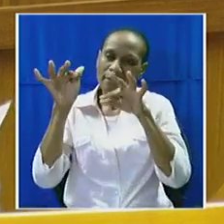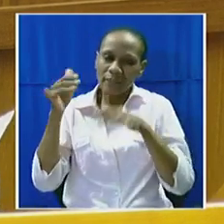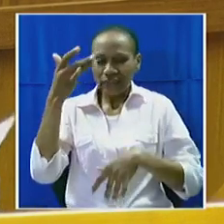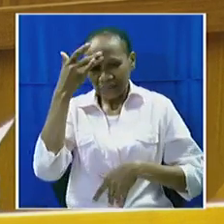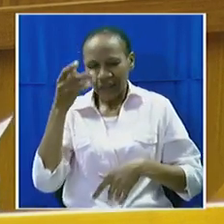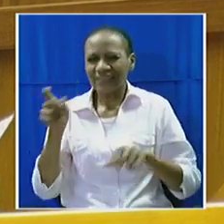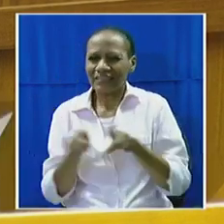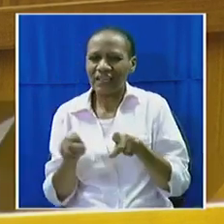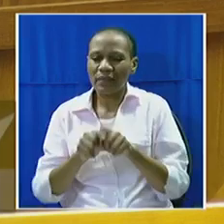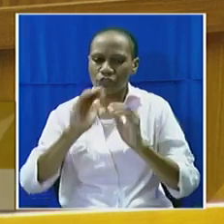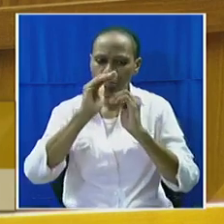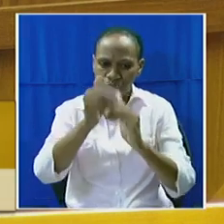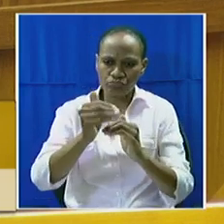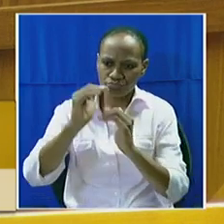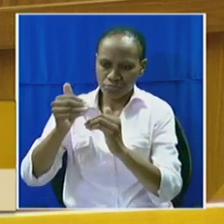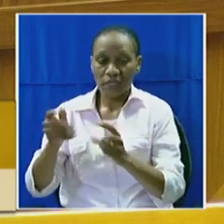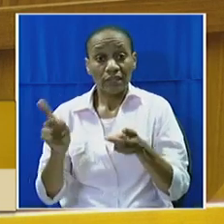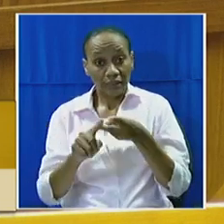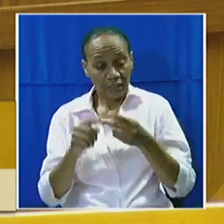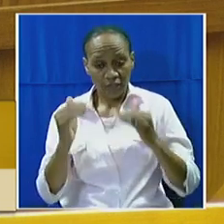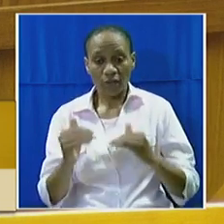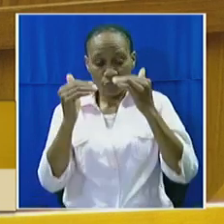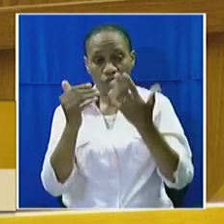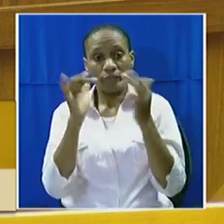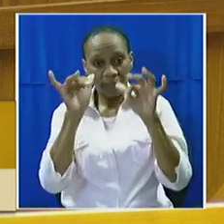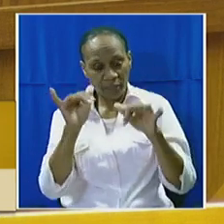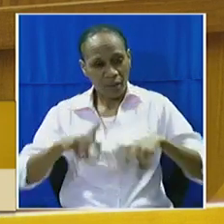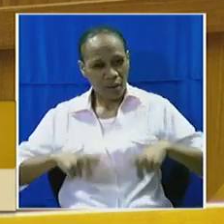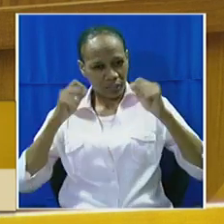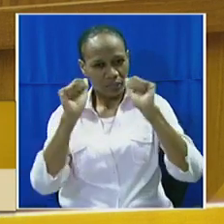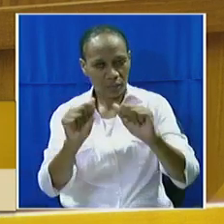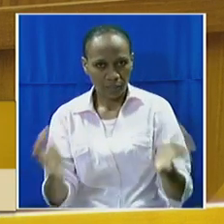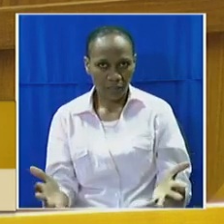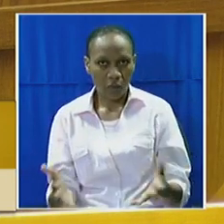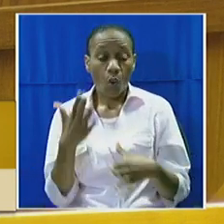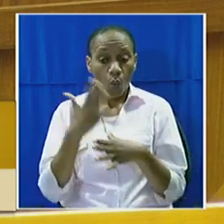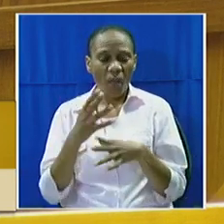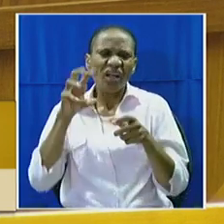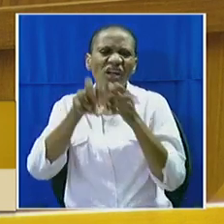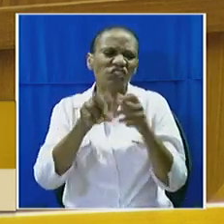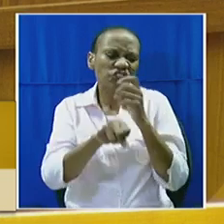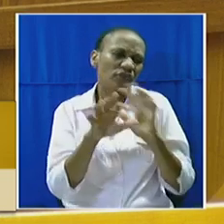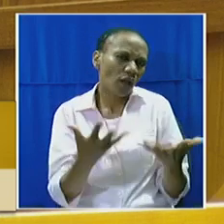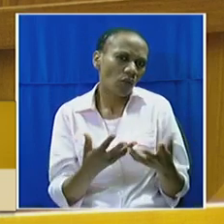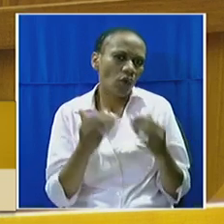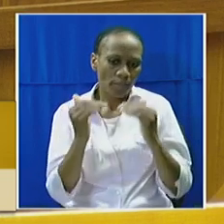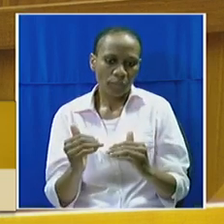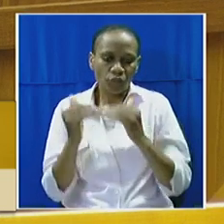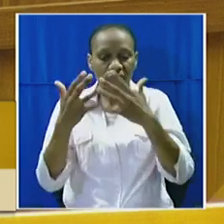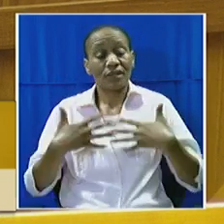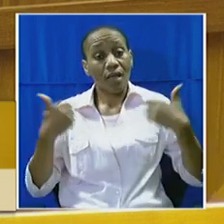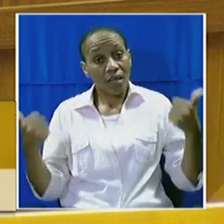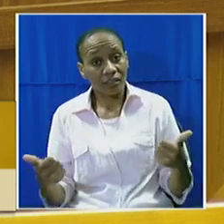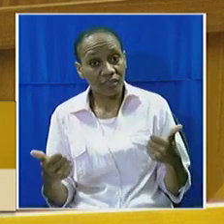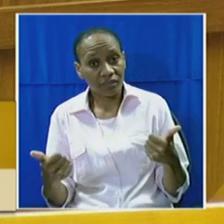protecting and improving the health of people and their communities. This work is achieved by promoting healthy lifestyles, research